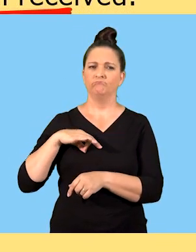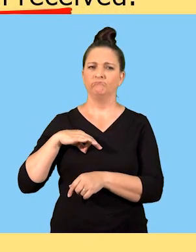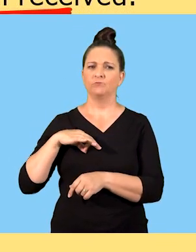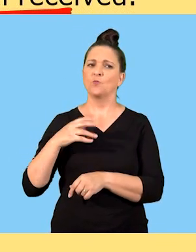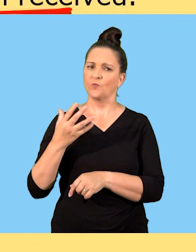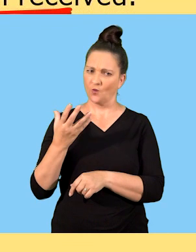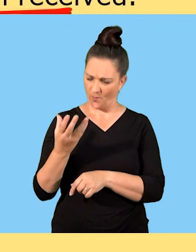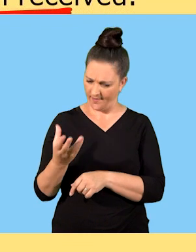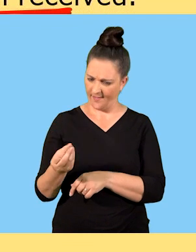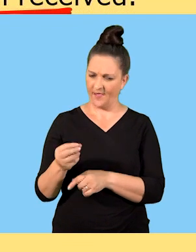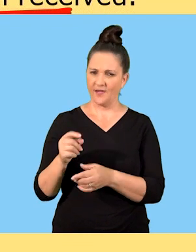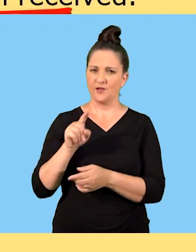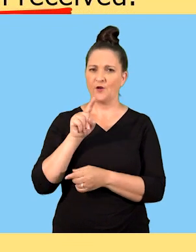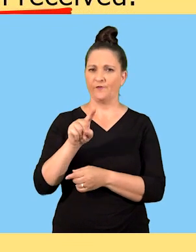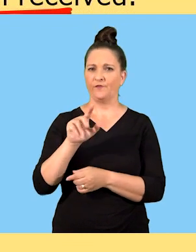We had